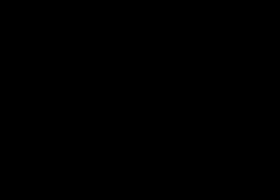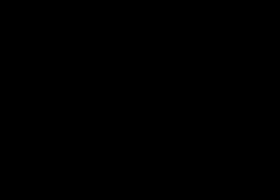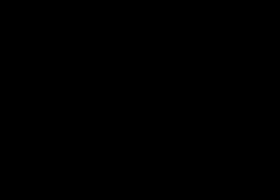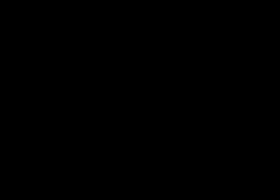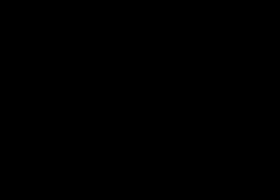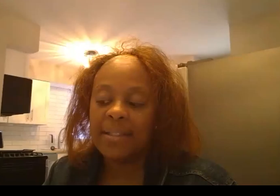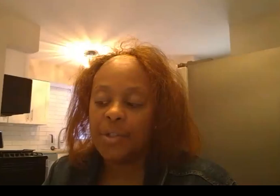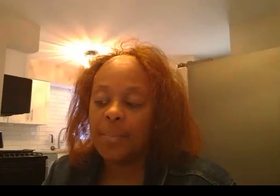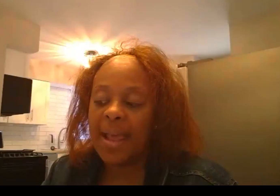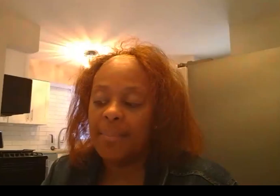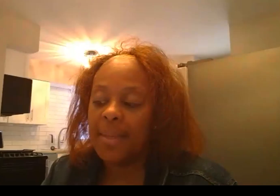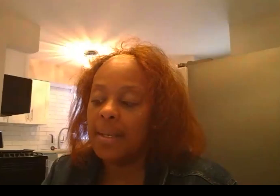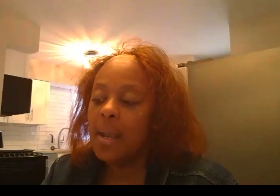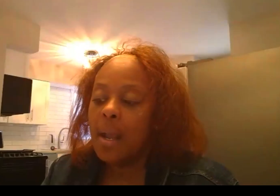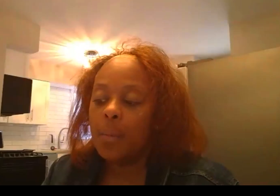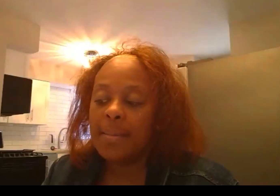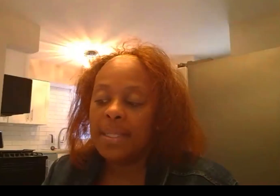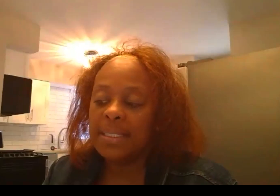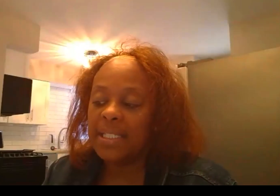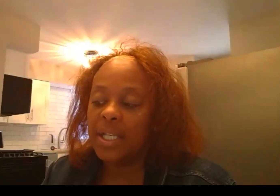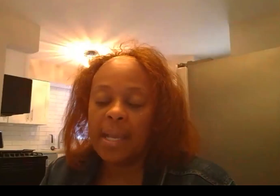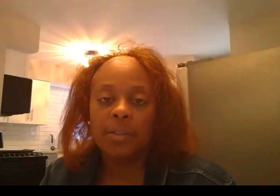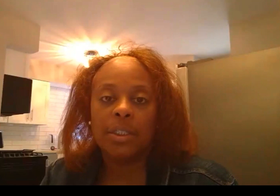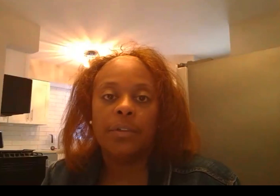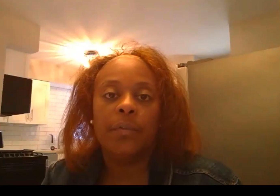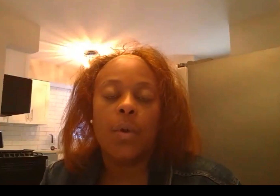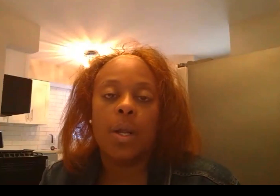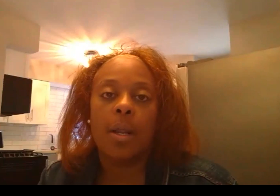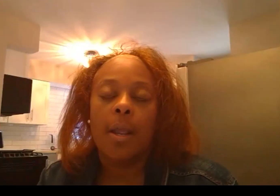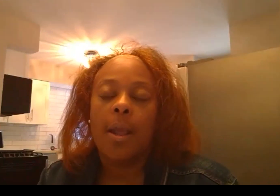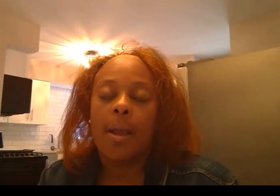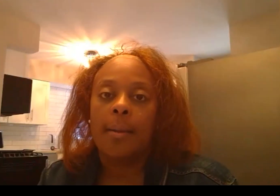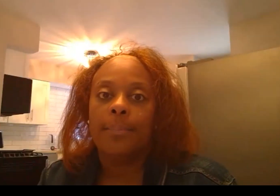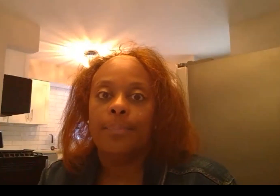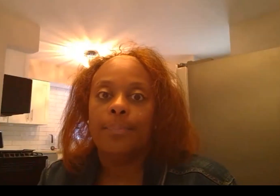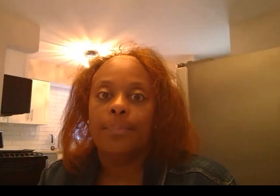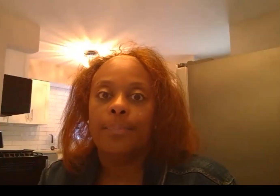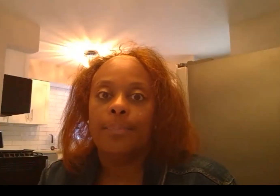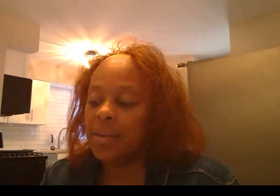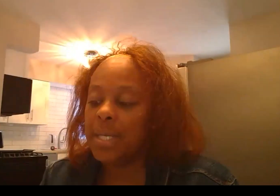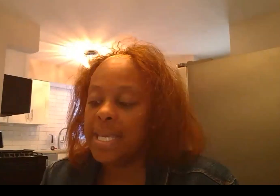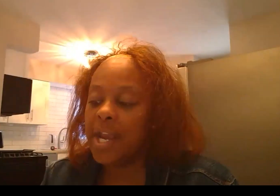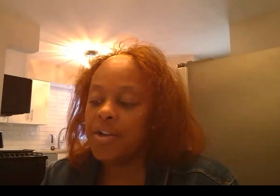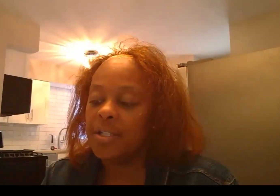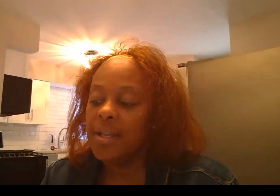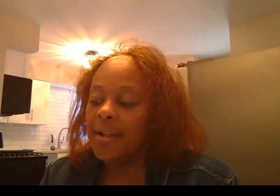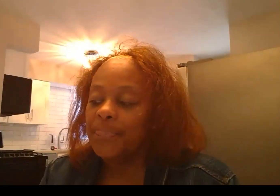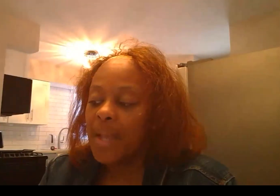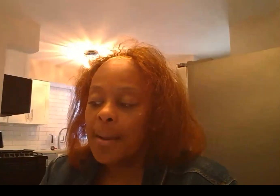As acting supervisor, but I've been a rehabilitation counselor for 23